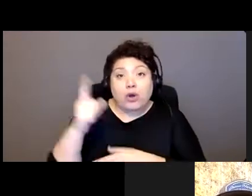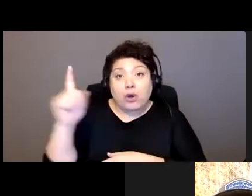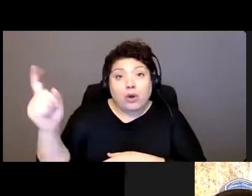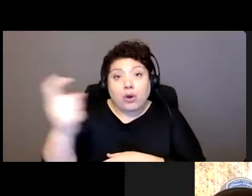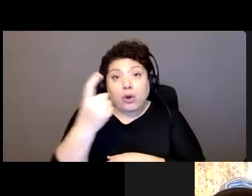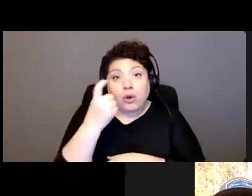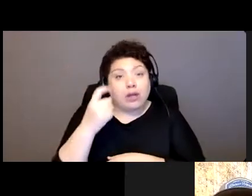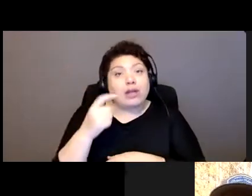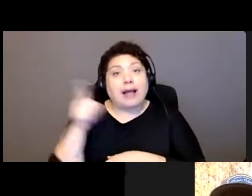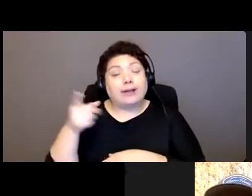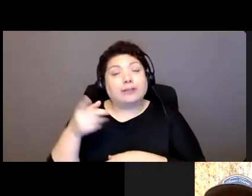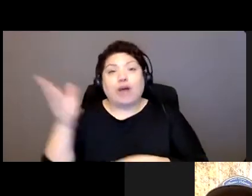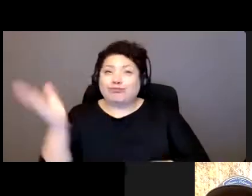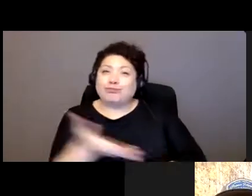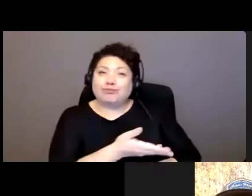becomes available.